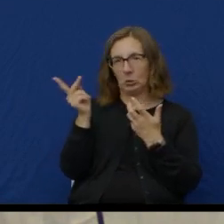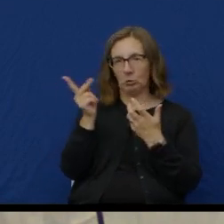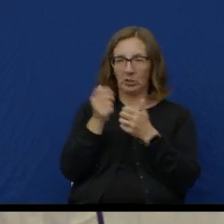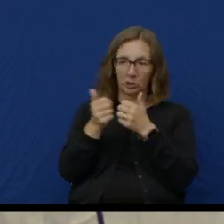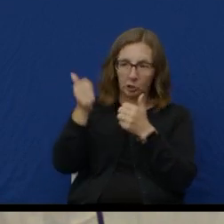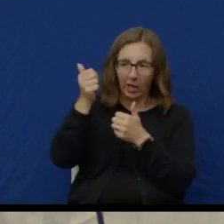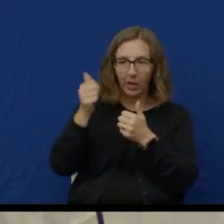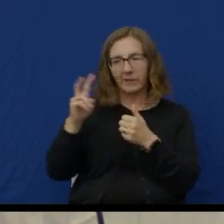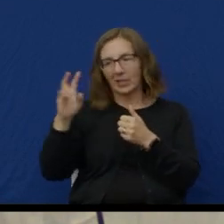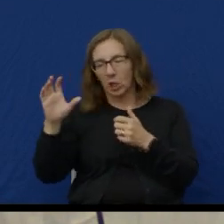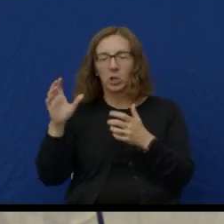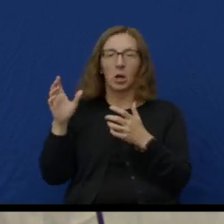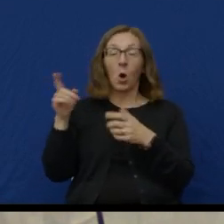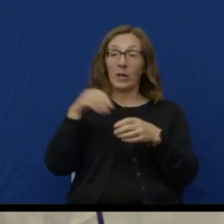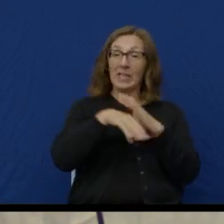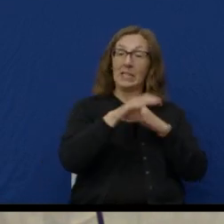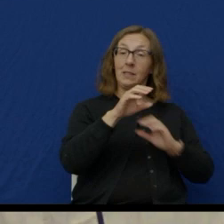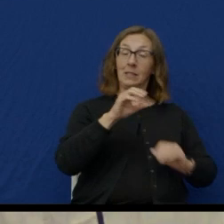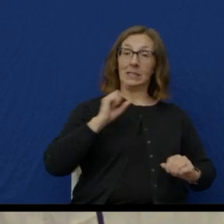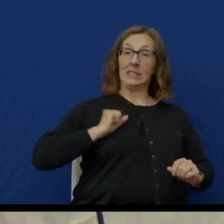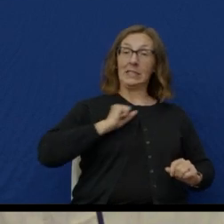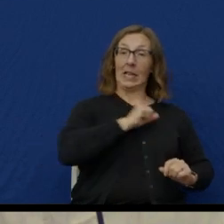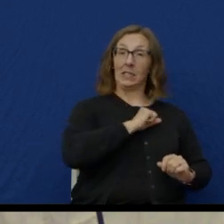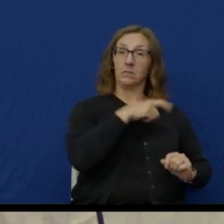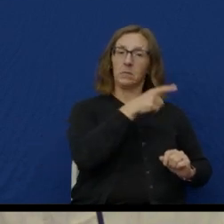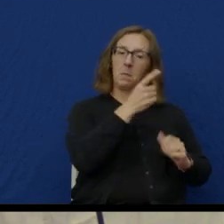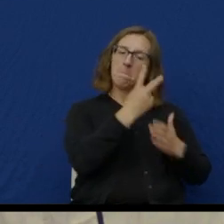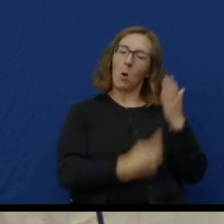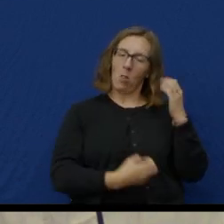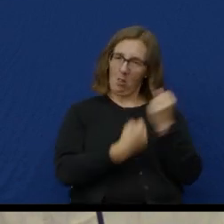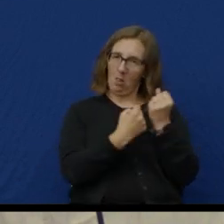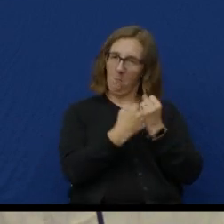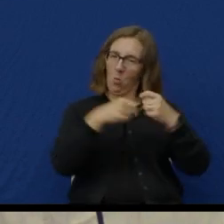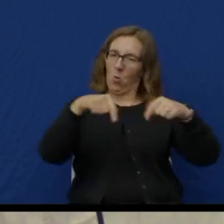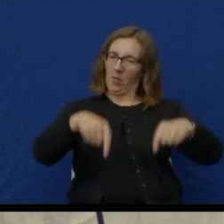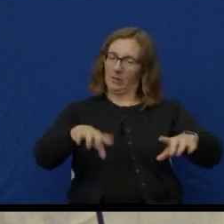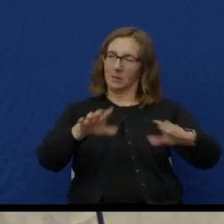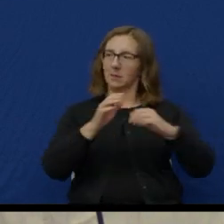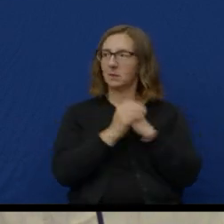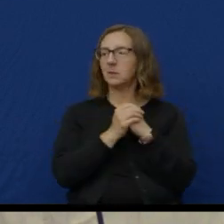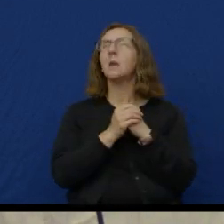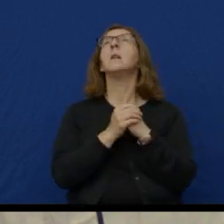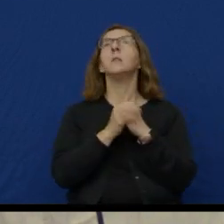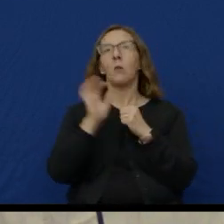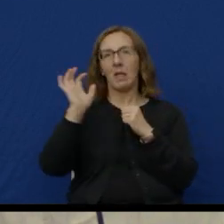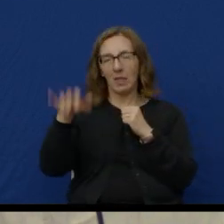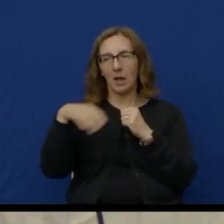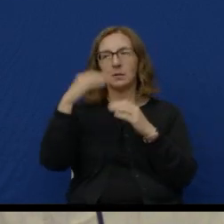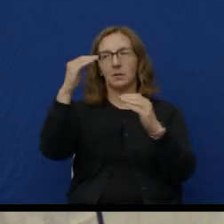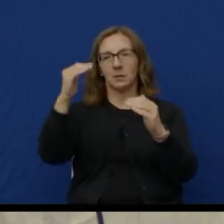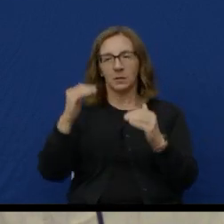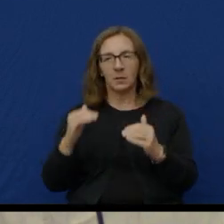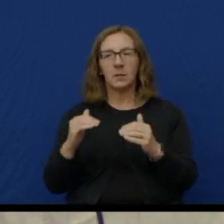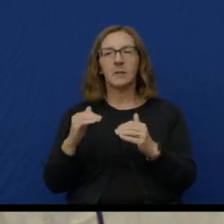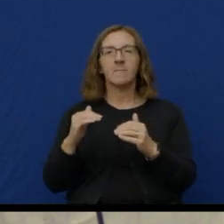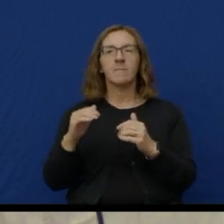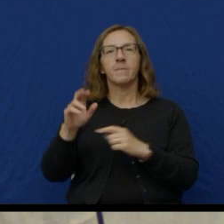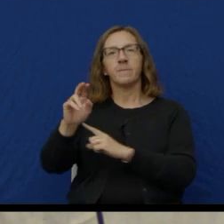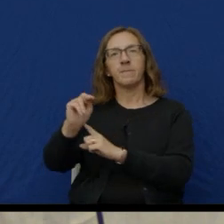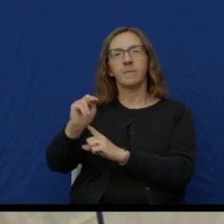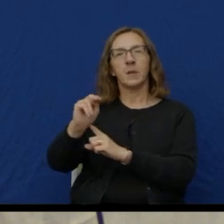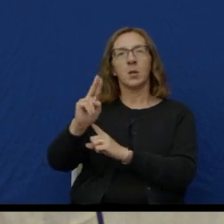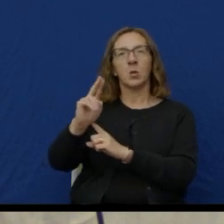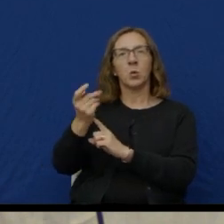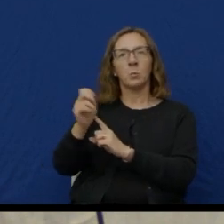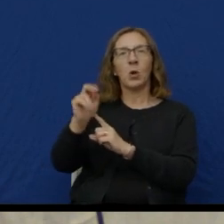in the Senate, are both big supporters of that. So that's there. Numeracy now has come up because they